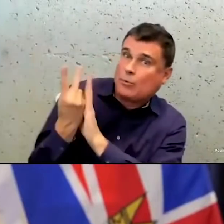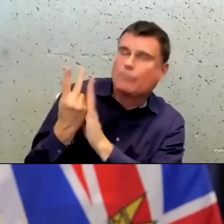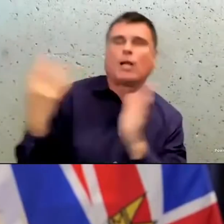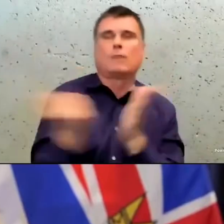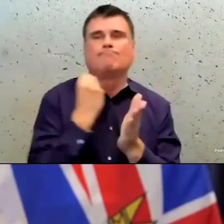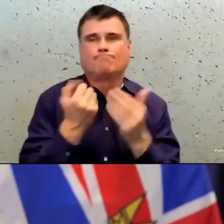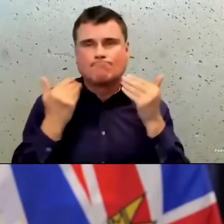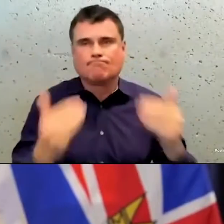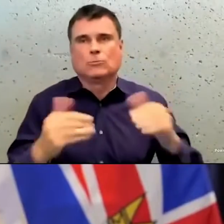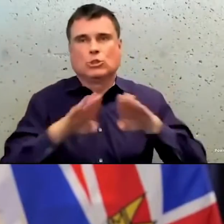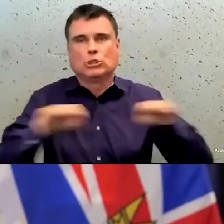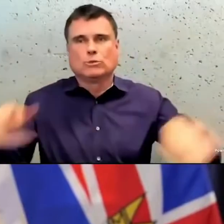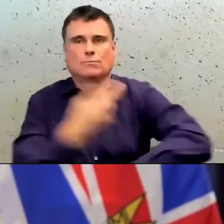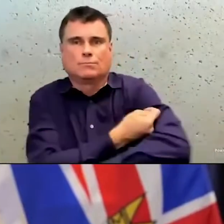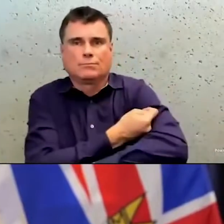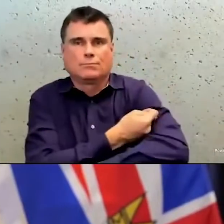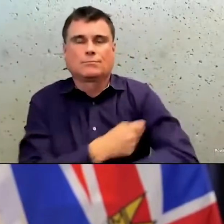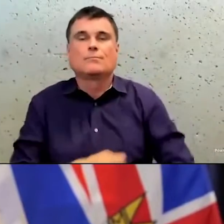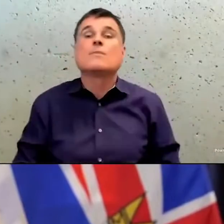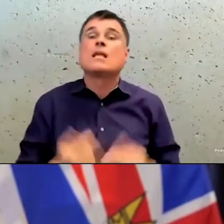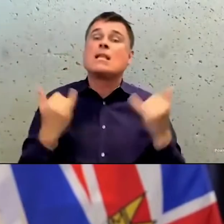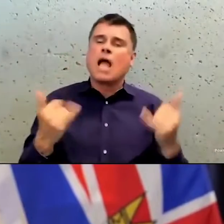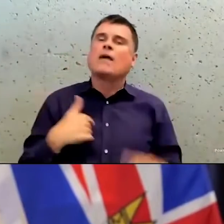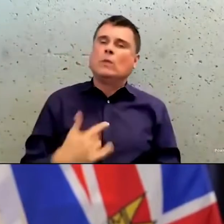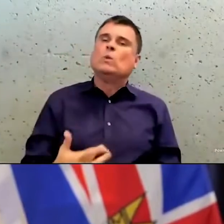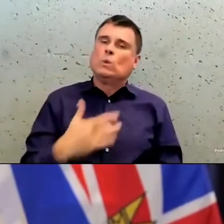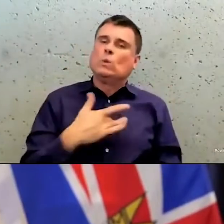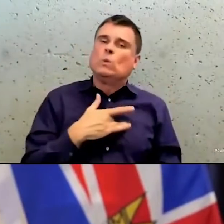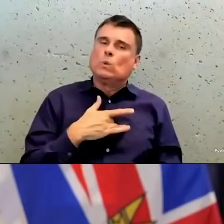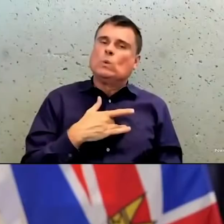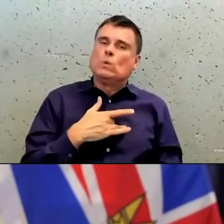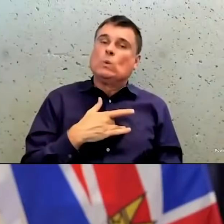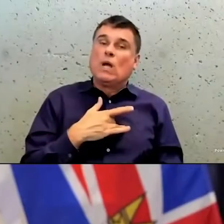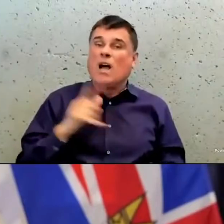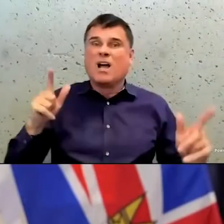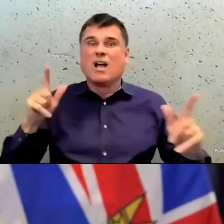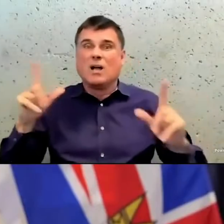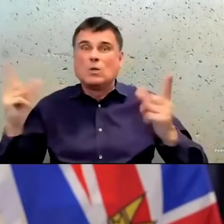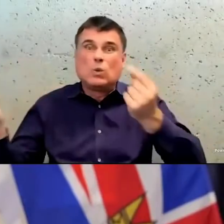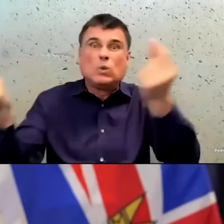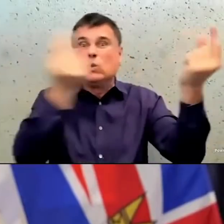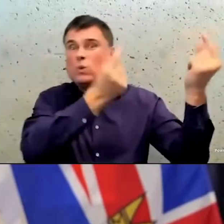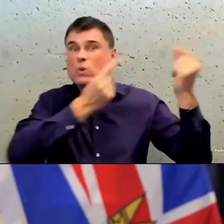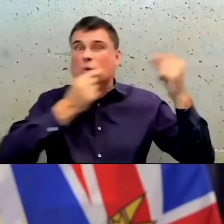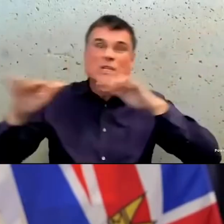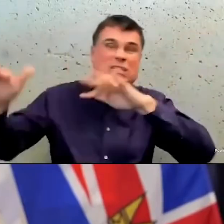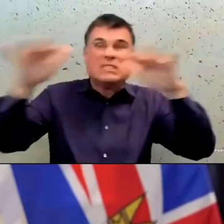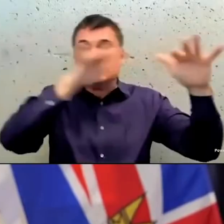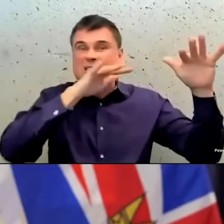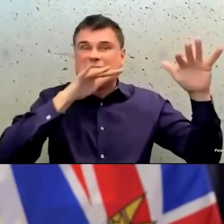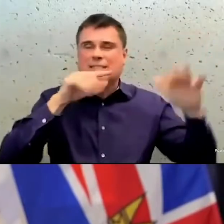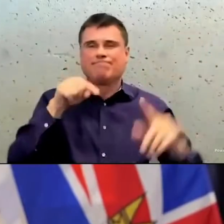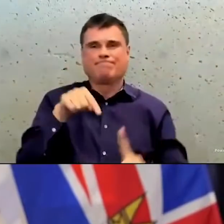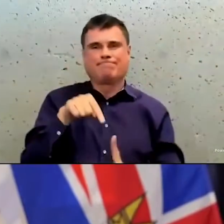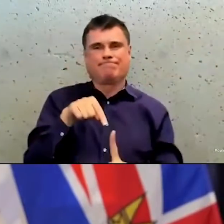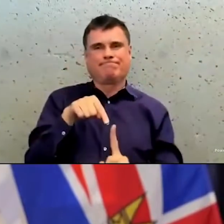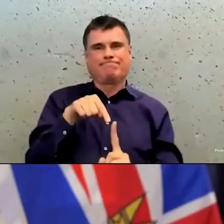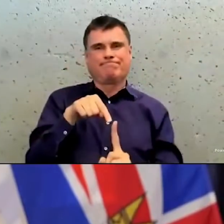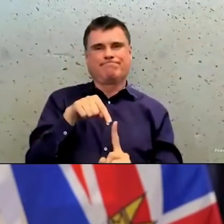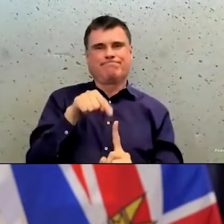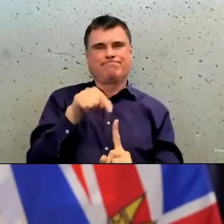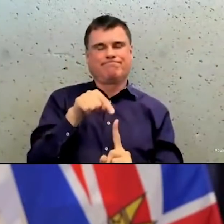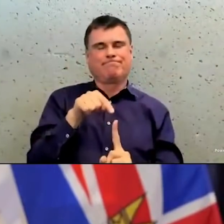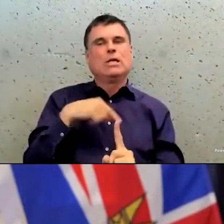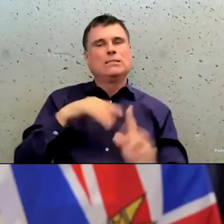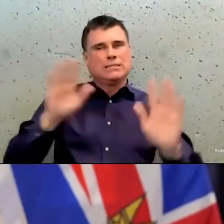action, it is, I think, a moment worthy of note, even pause. a pause to remind ourselves that as committed as we